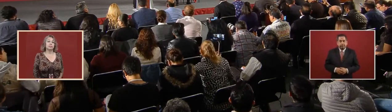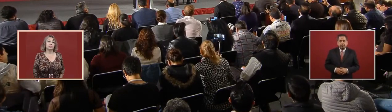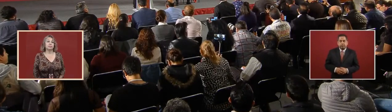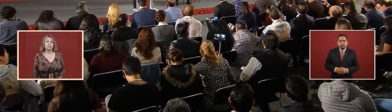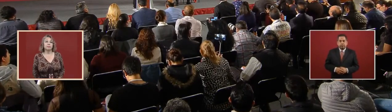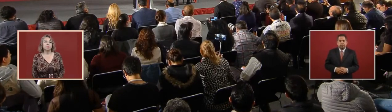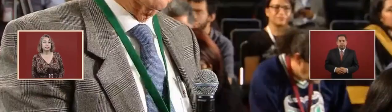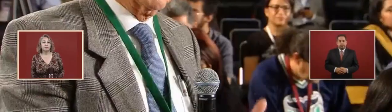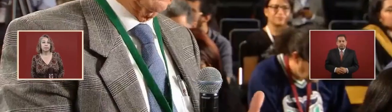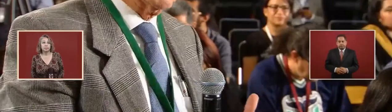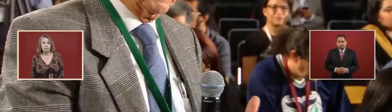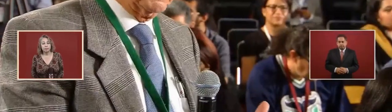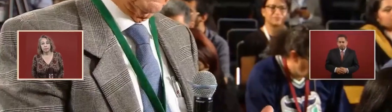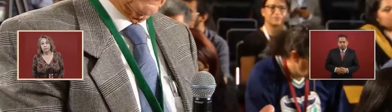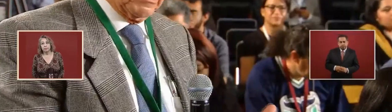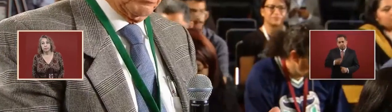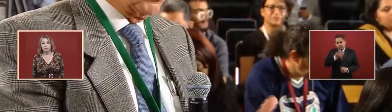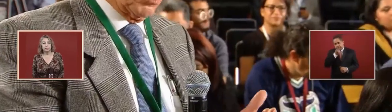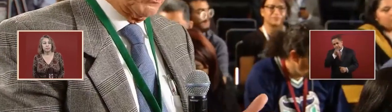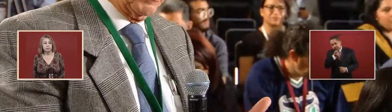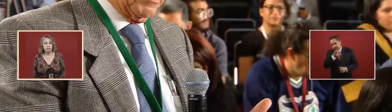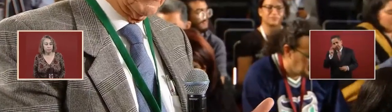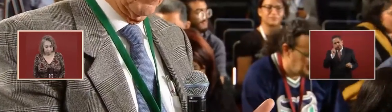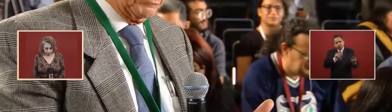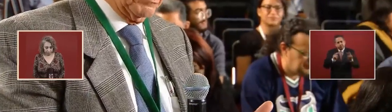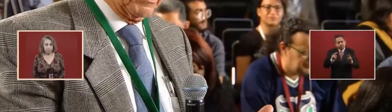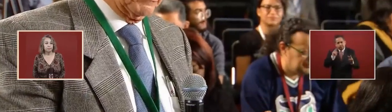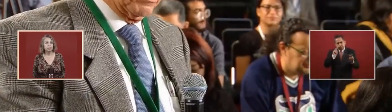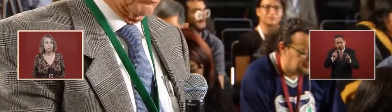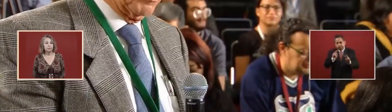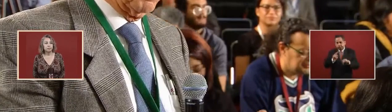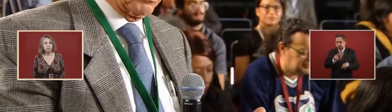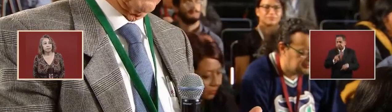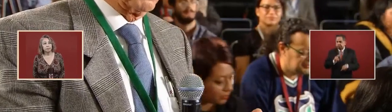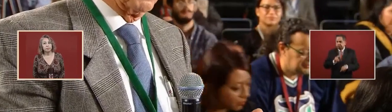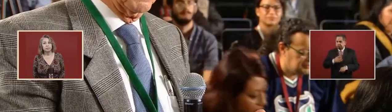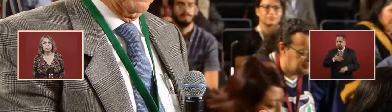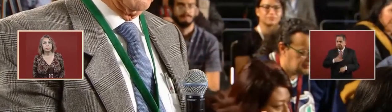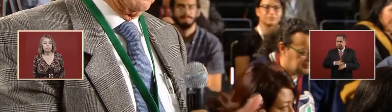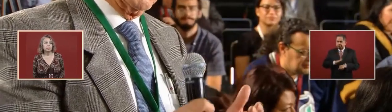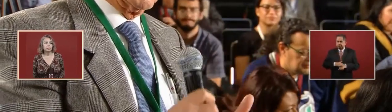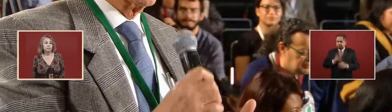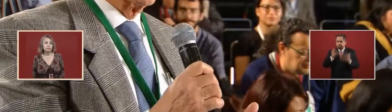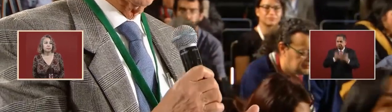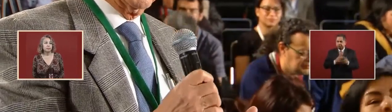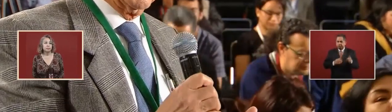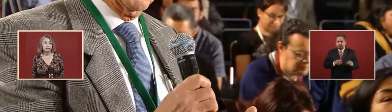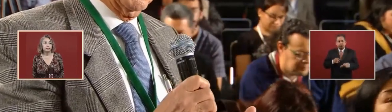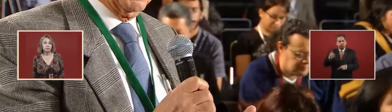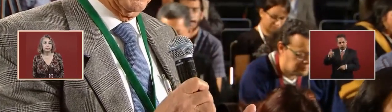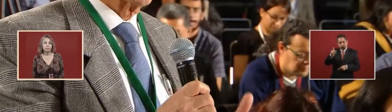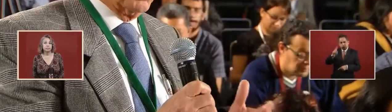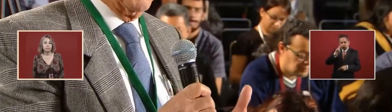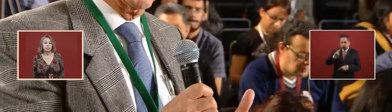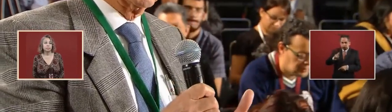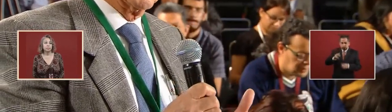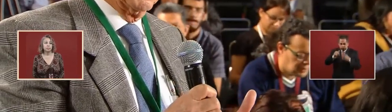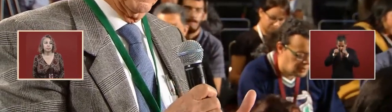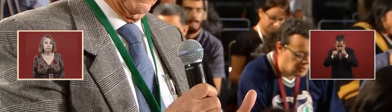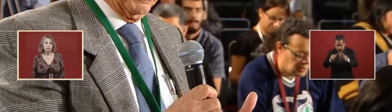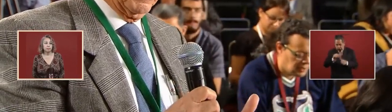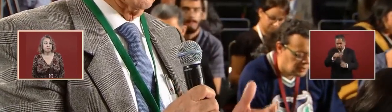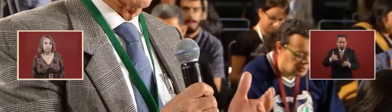Se infiere, se dice, que se observa y se puede advertir de golpe y porrazo el interés que usted tiene en los